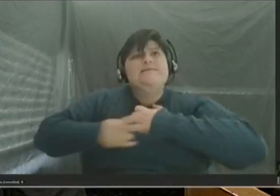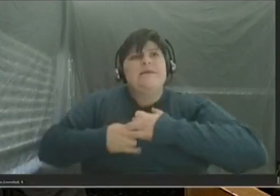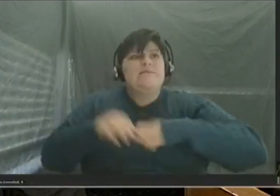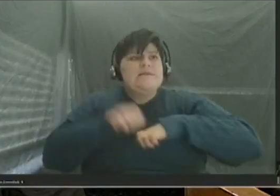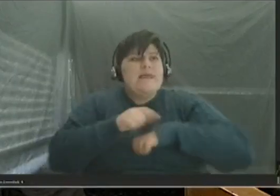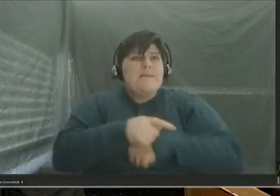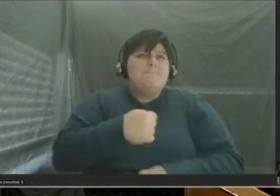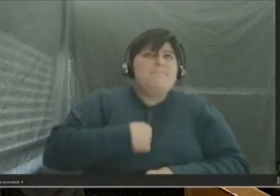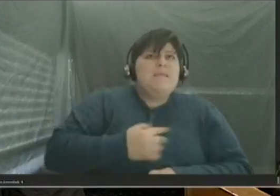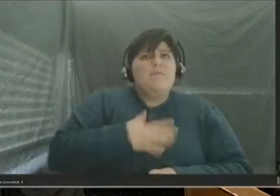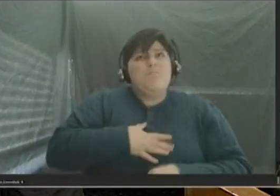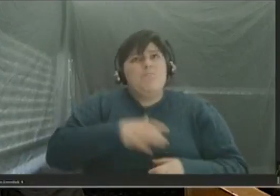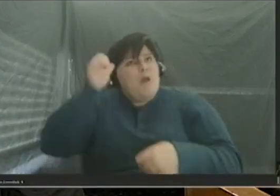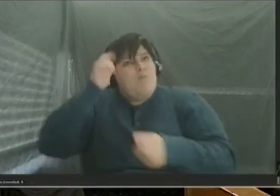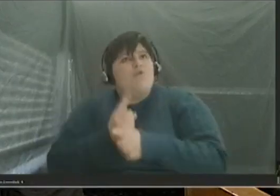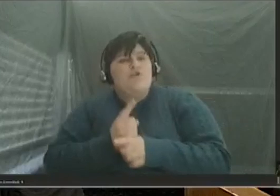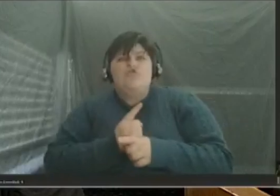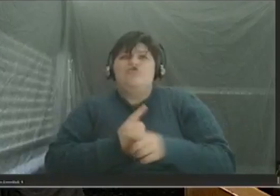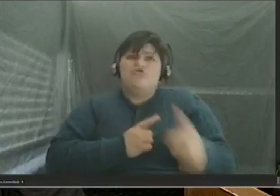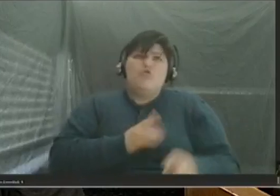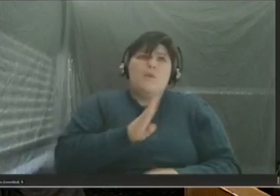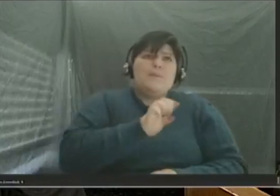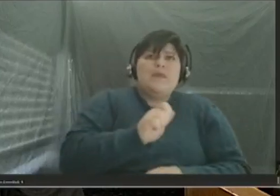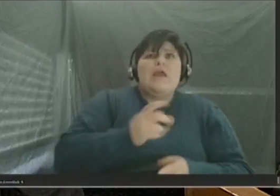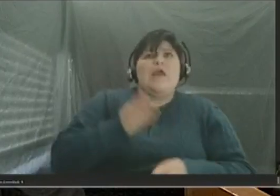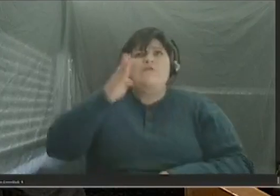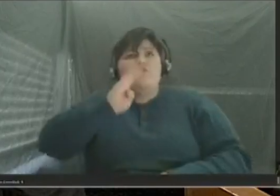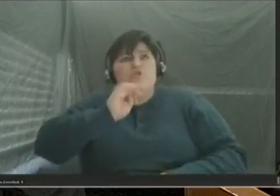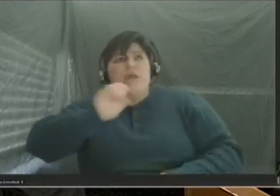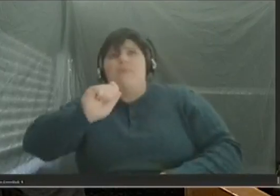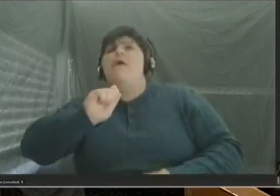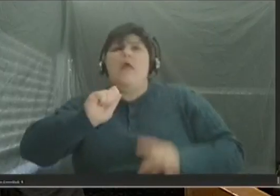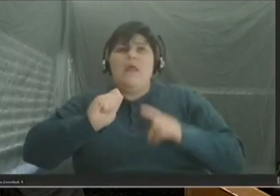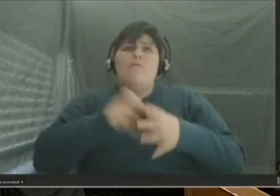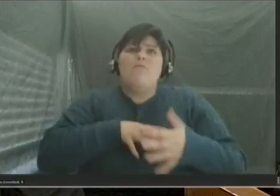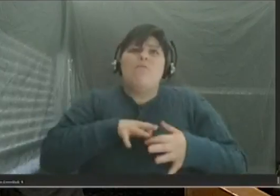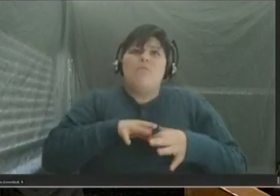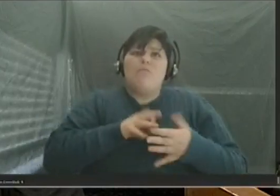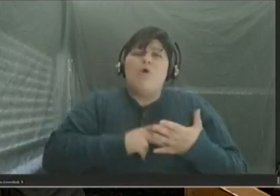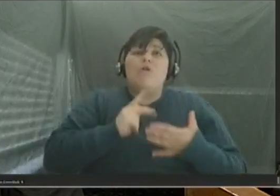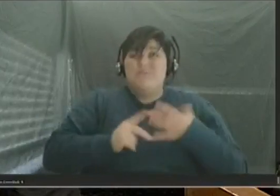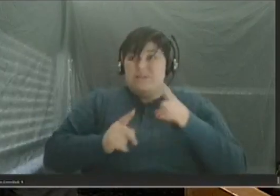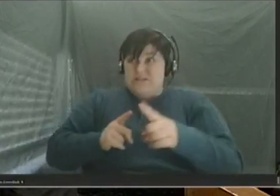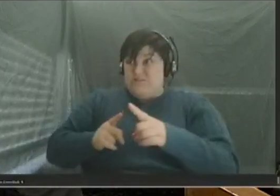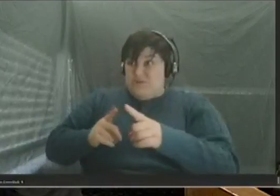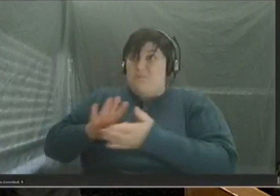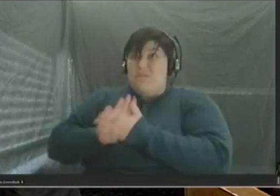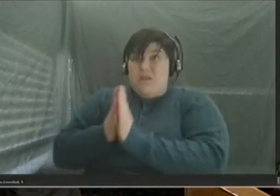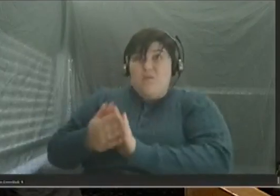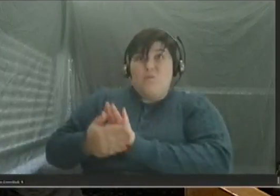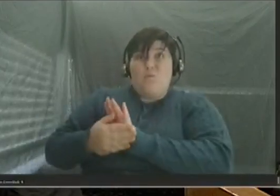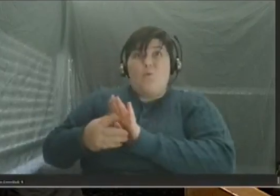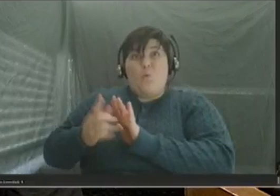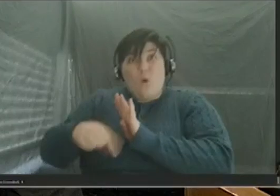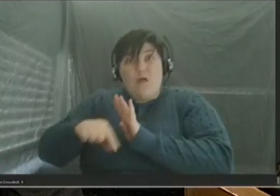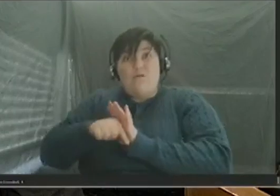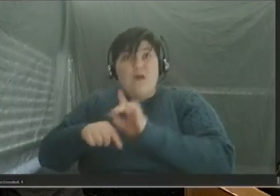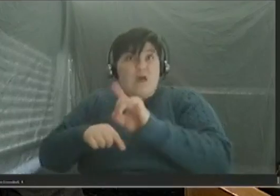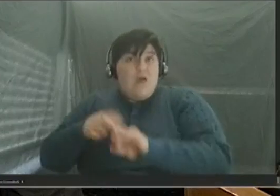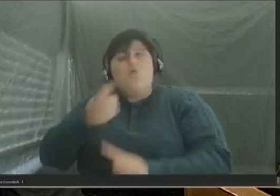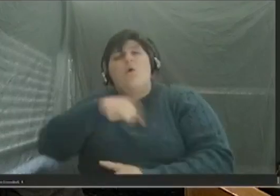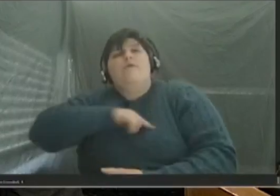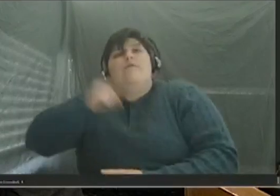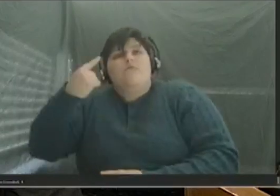brother through undergraduate and future graduate education. When he was found eligible for this program, I received a certificate of